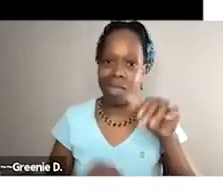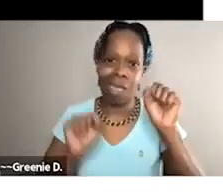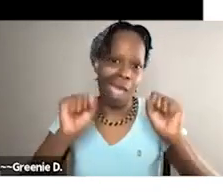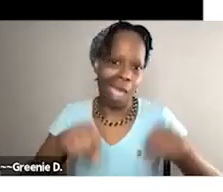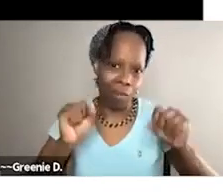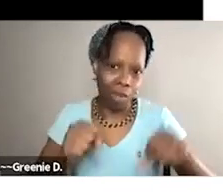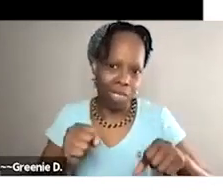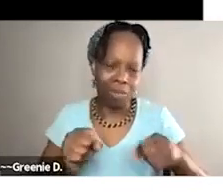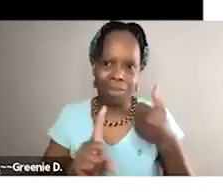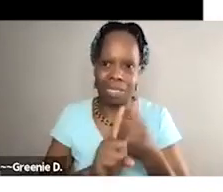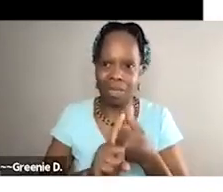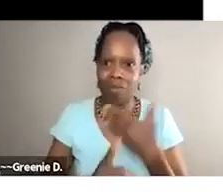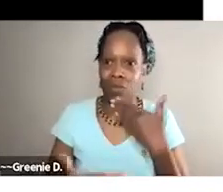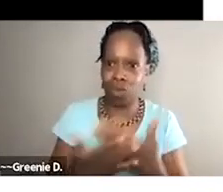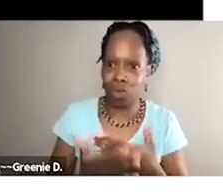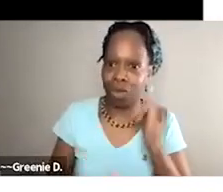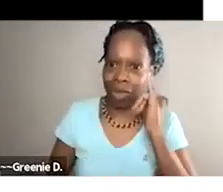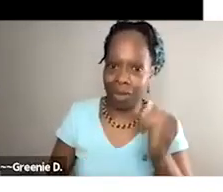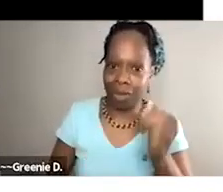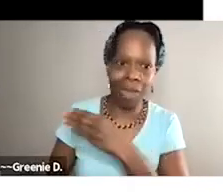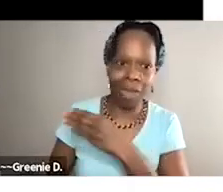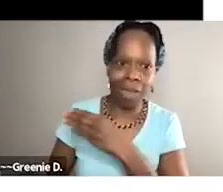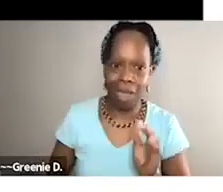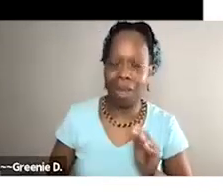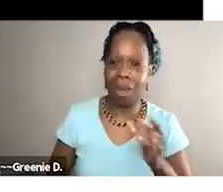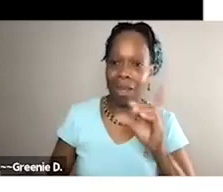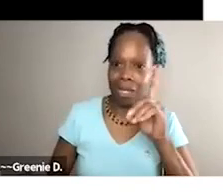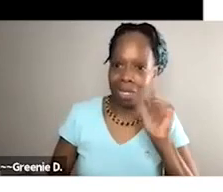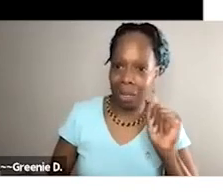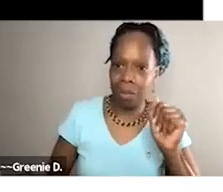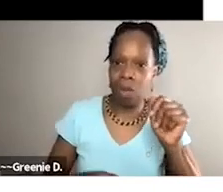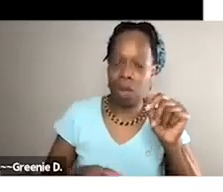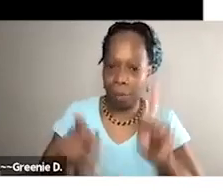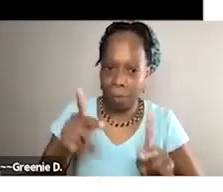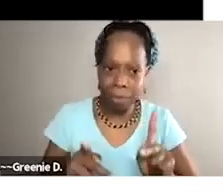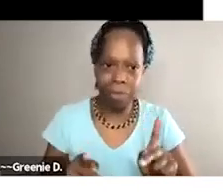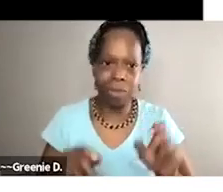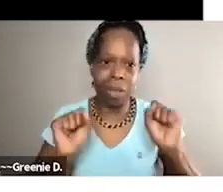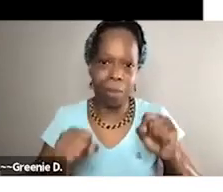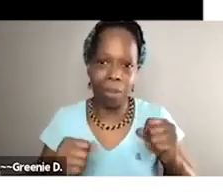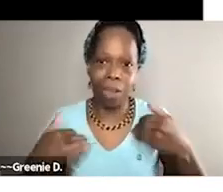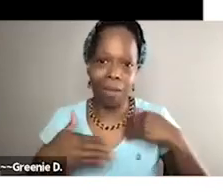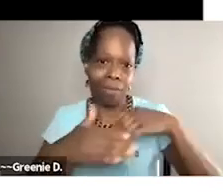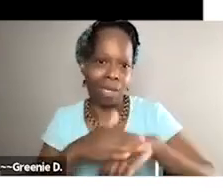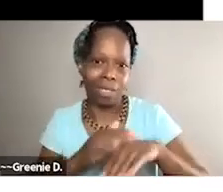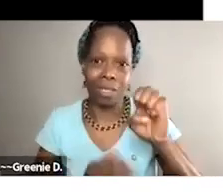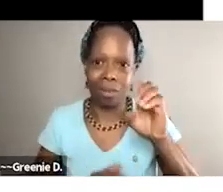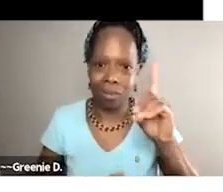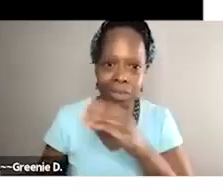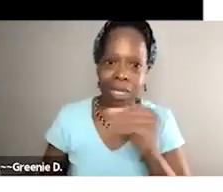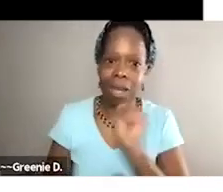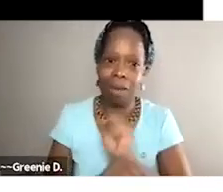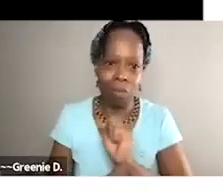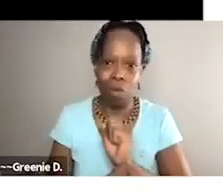our education opportunities, our employment opportunities. It reinforces our lack of representation